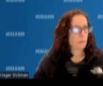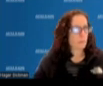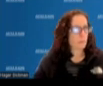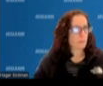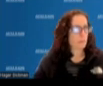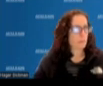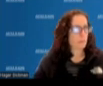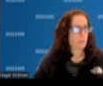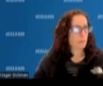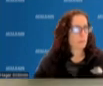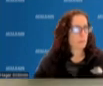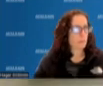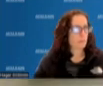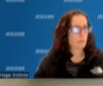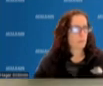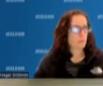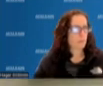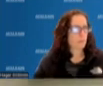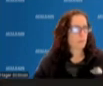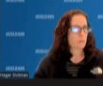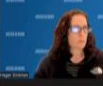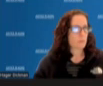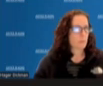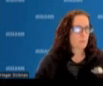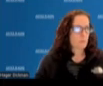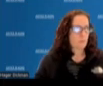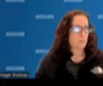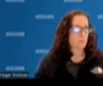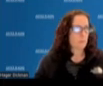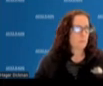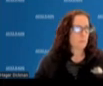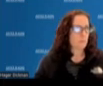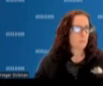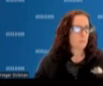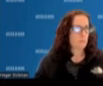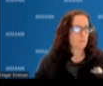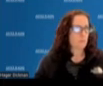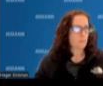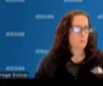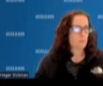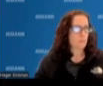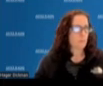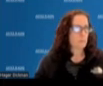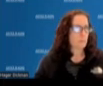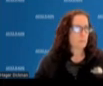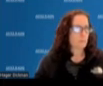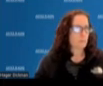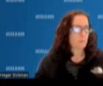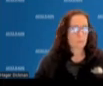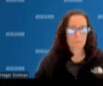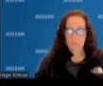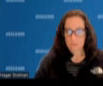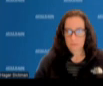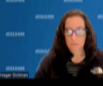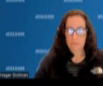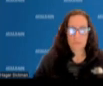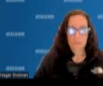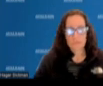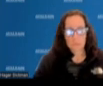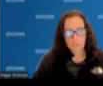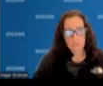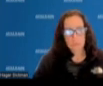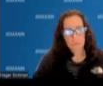solely on income, like parents. But just there's no way to carve